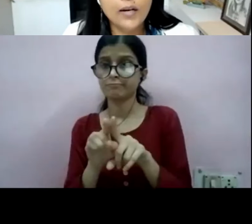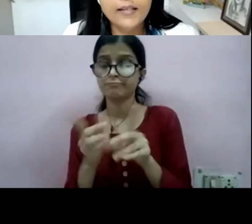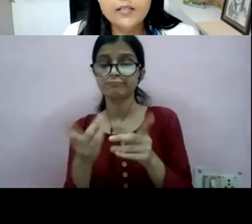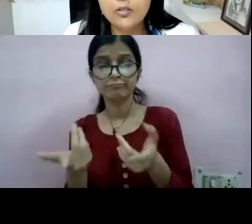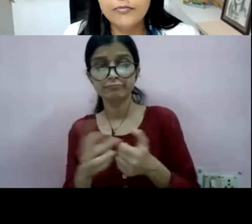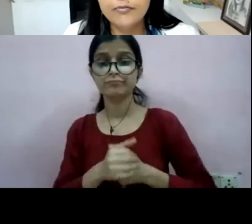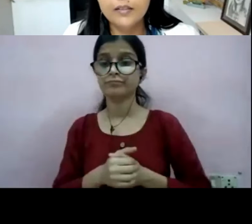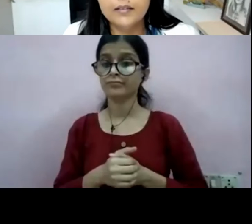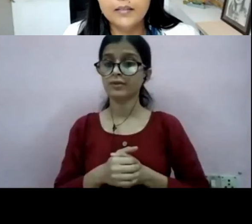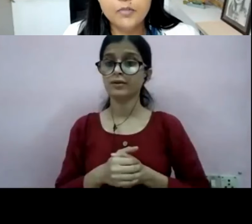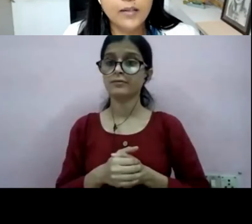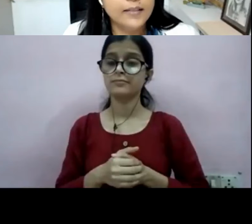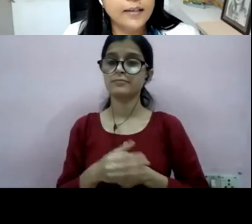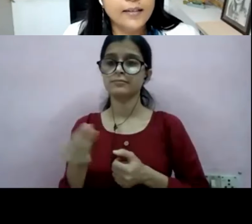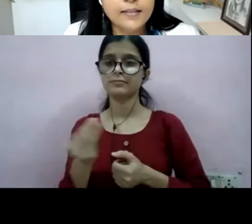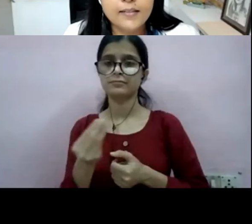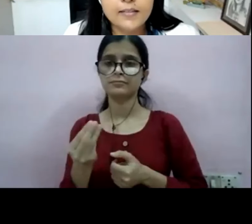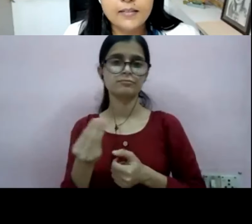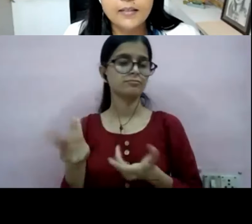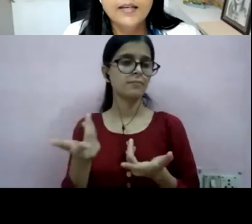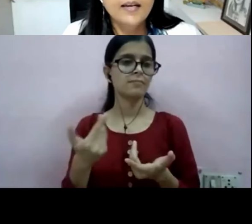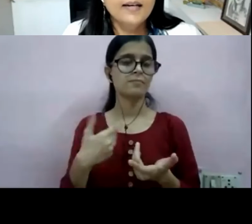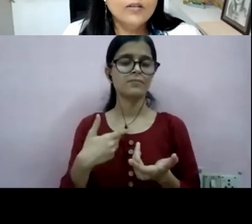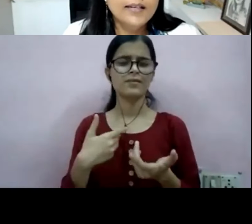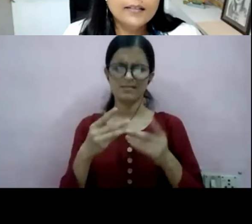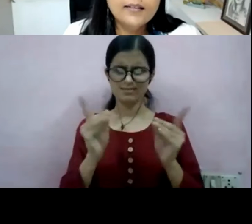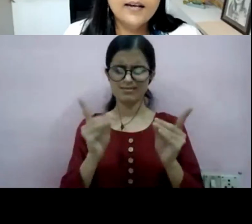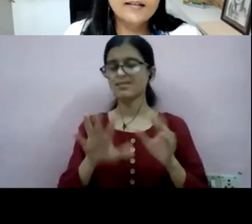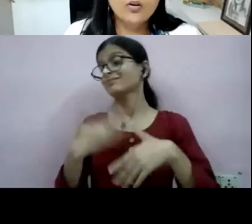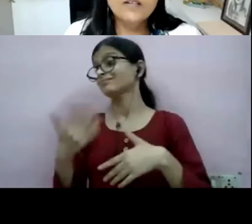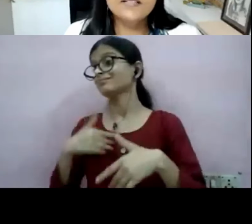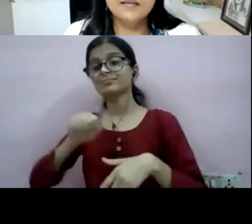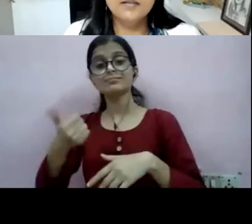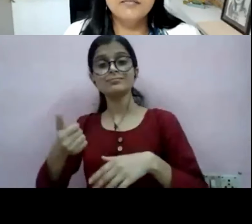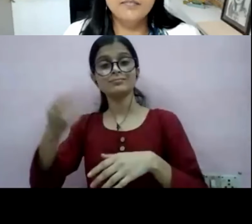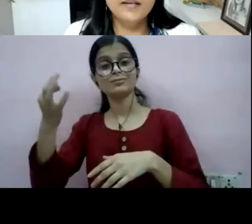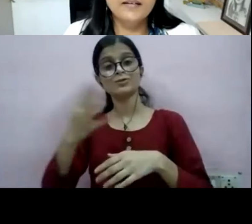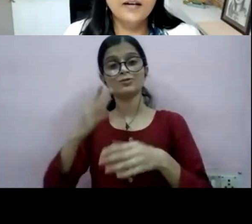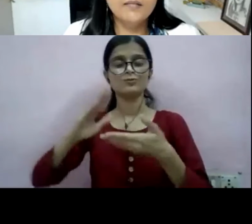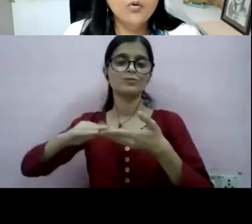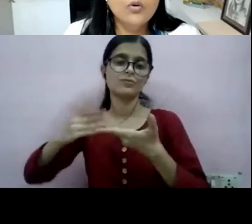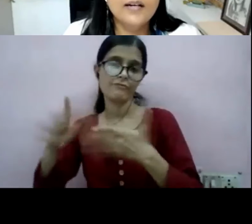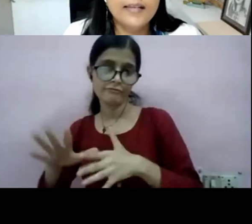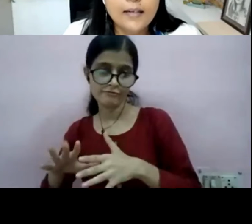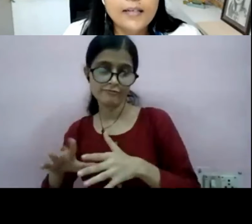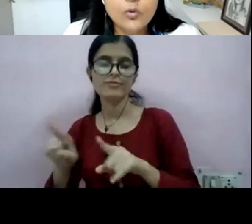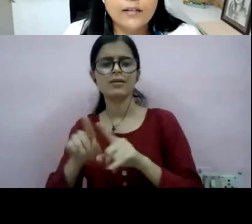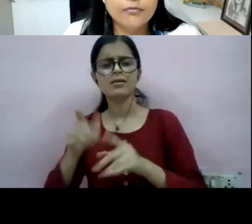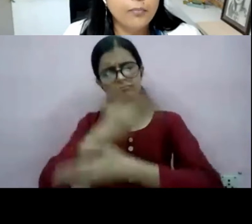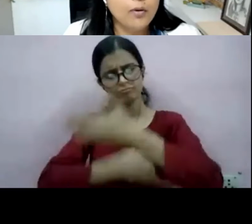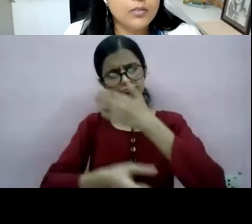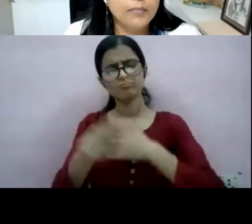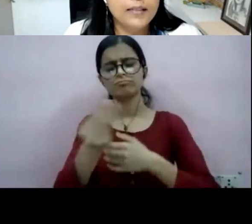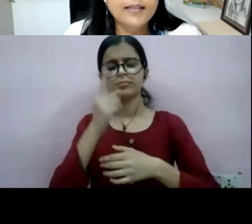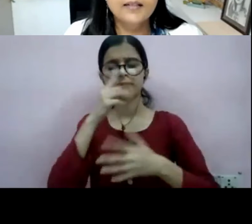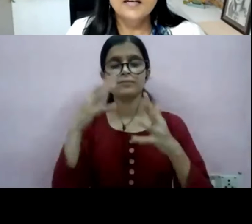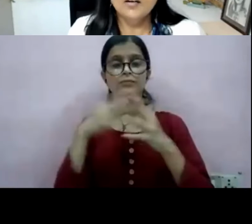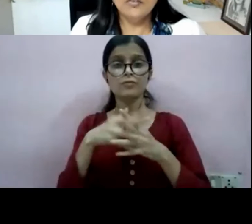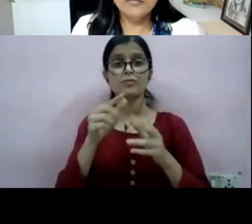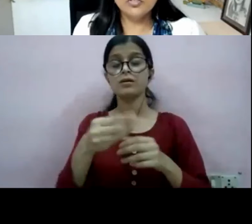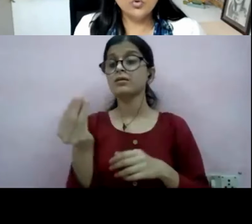new kinds of subjugated identities. And on the other hand, non-disabled women are more likely to have the